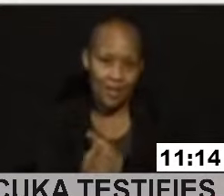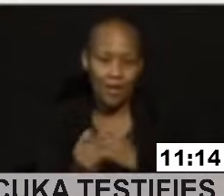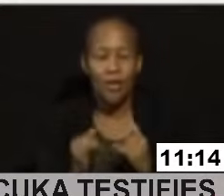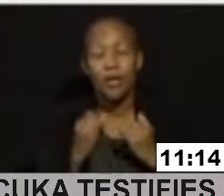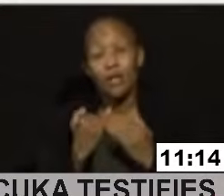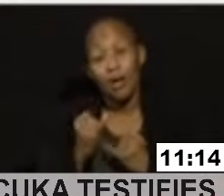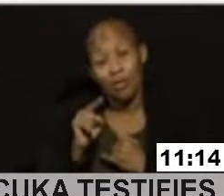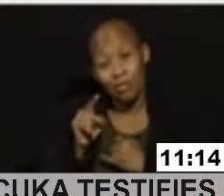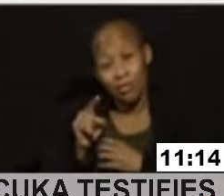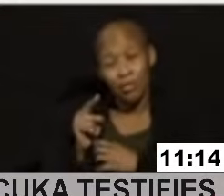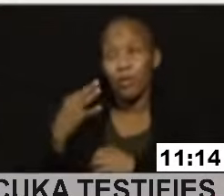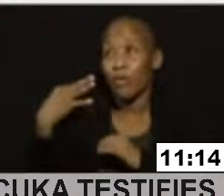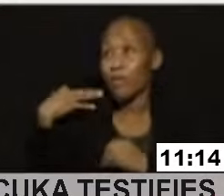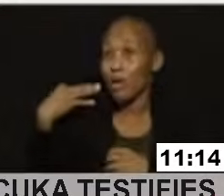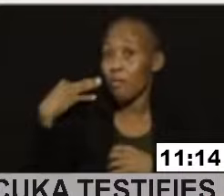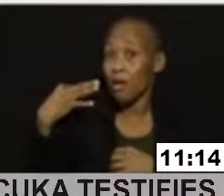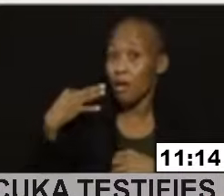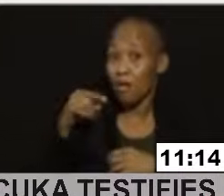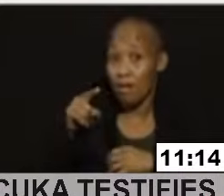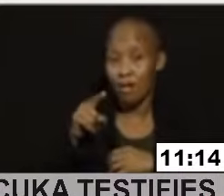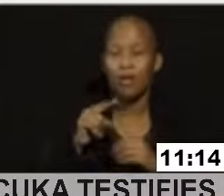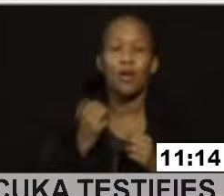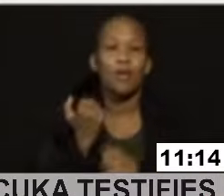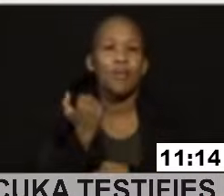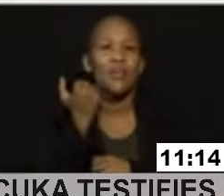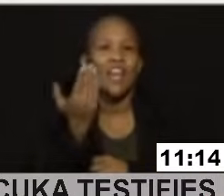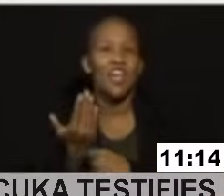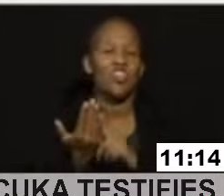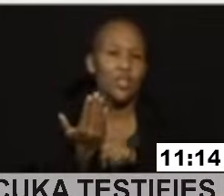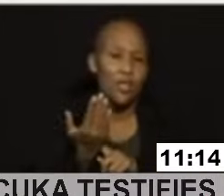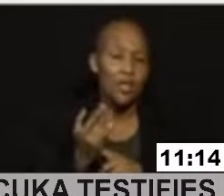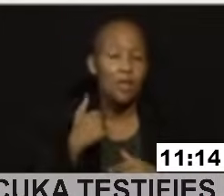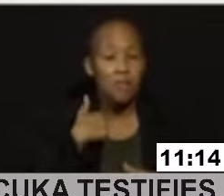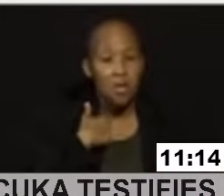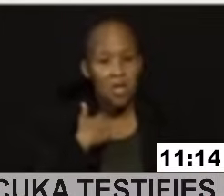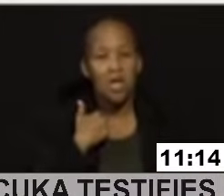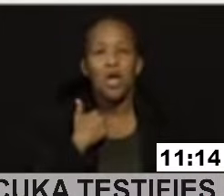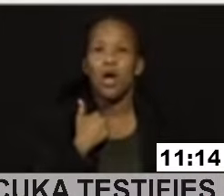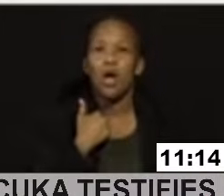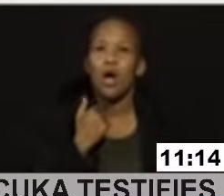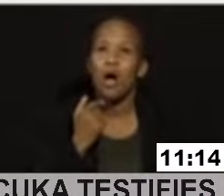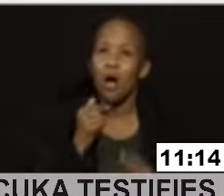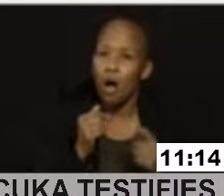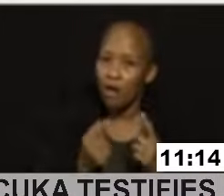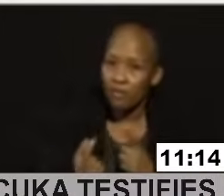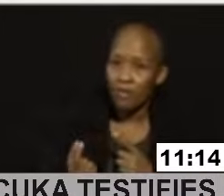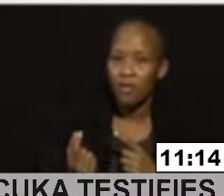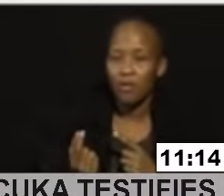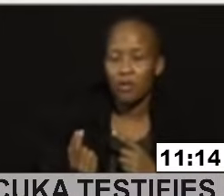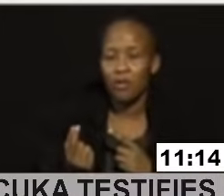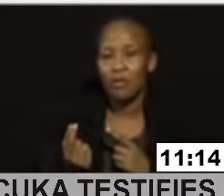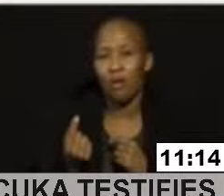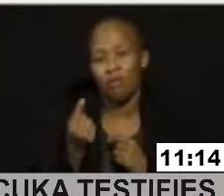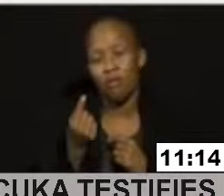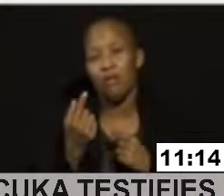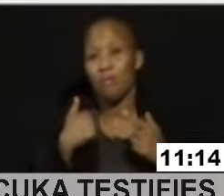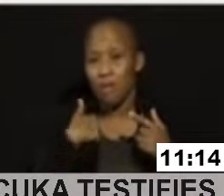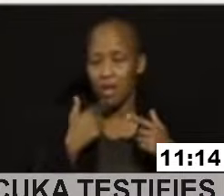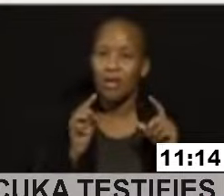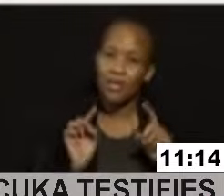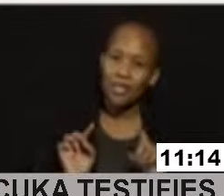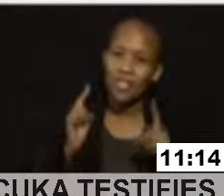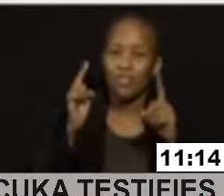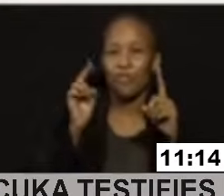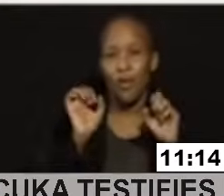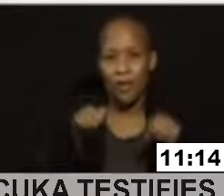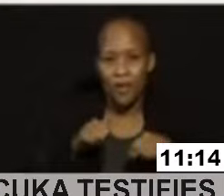an application to have me struck off roll. I resisted that, and successfully too. And